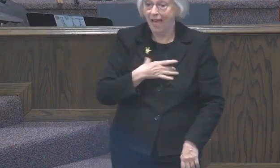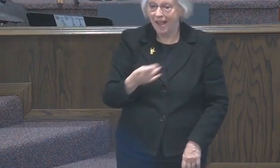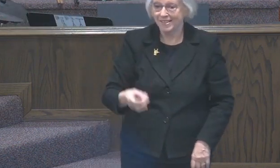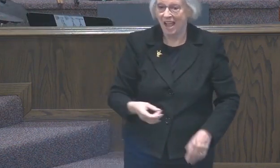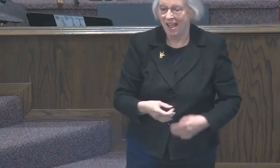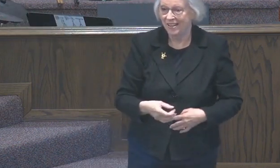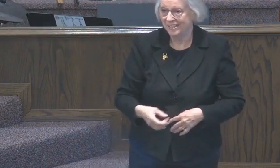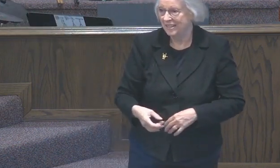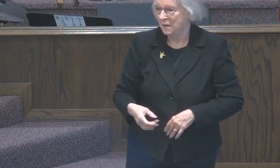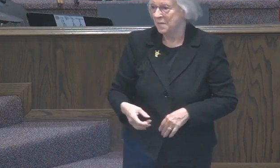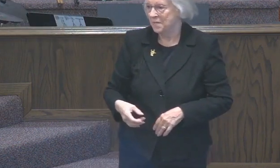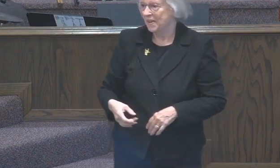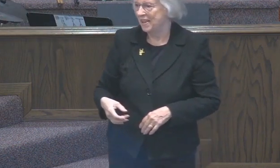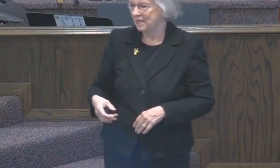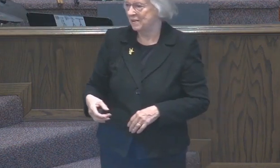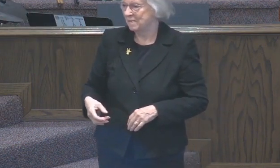go, all right,